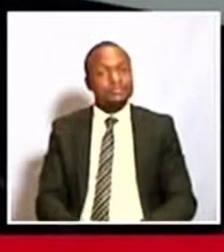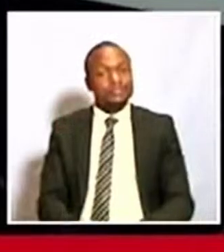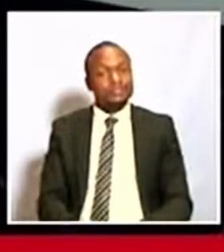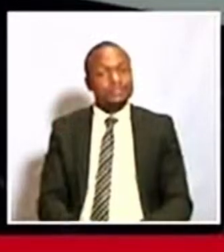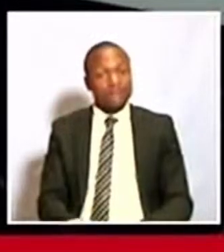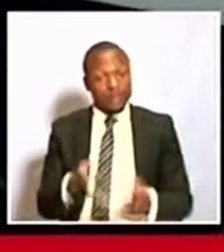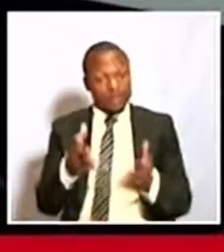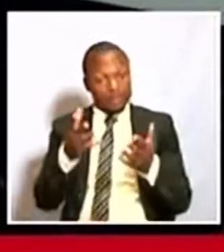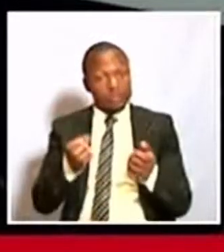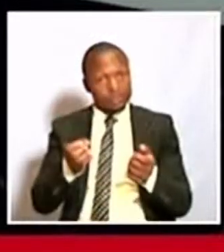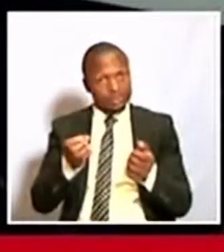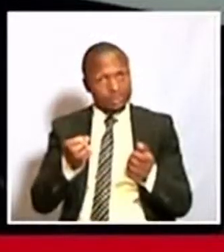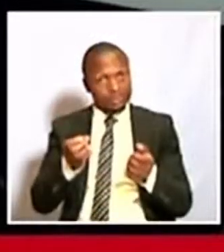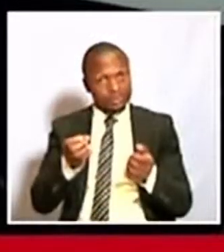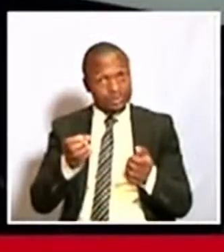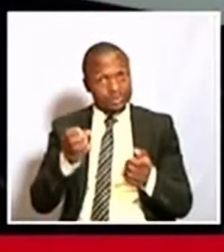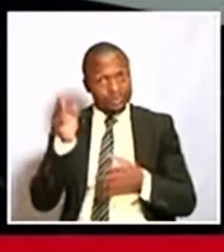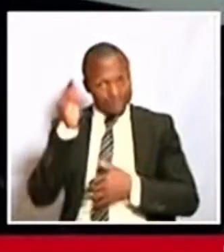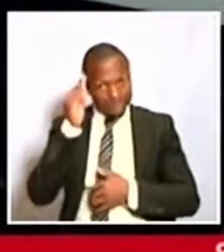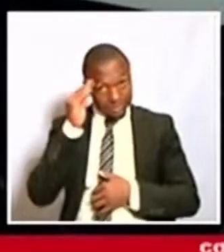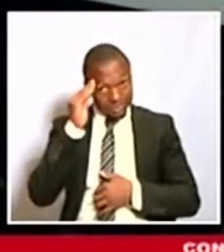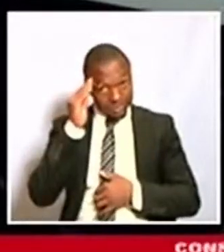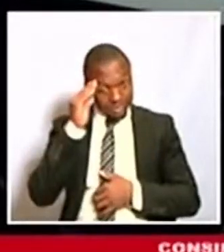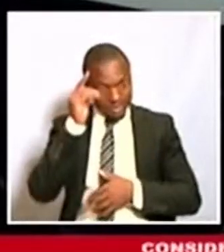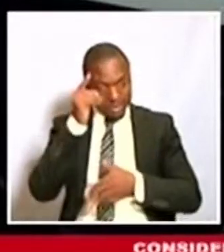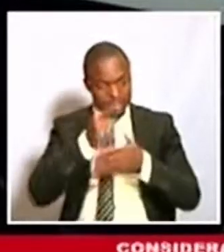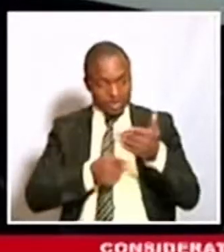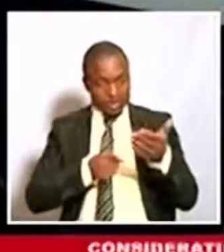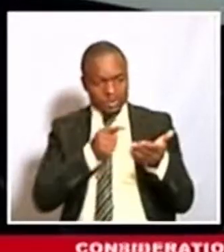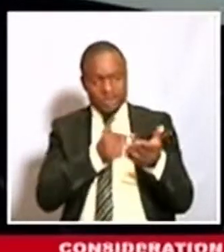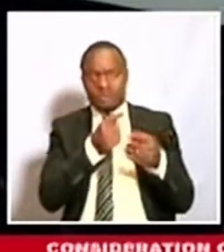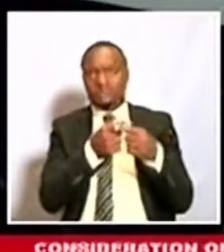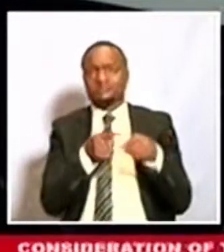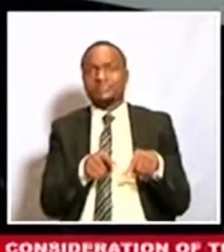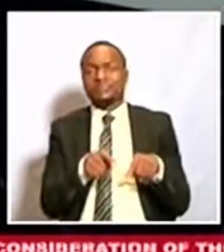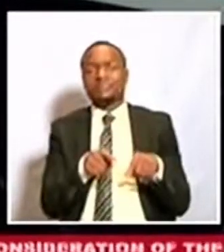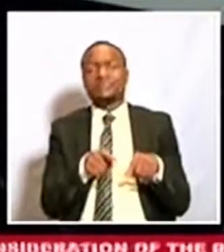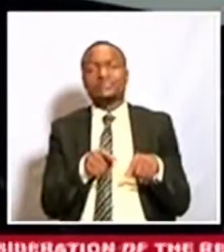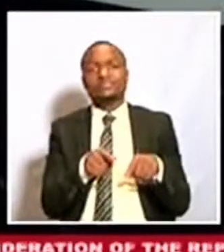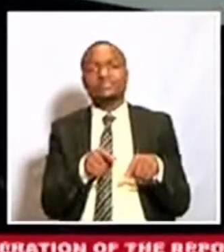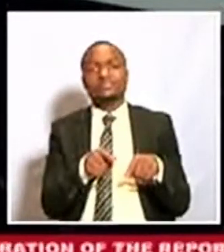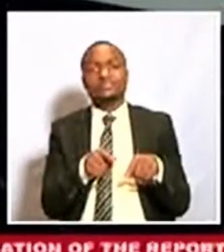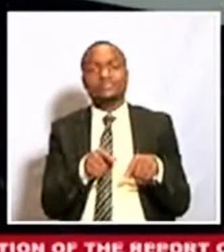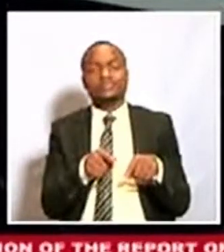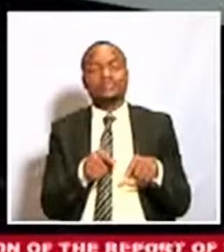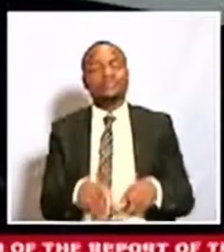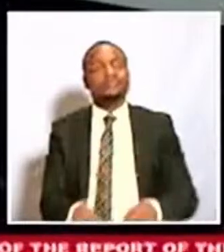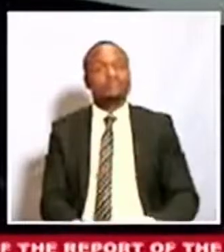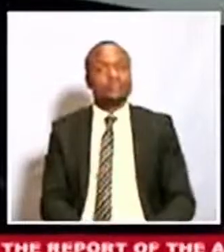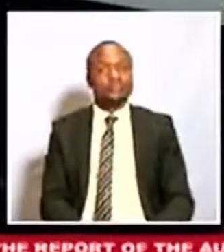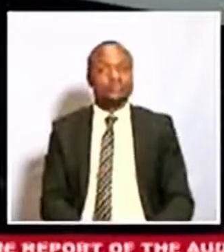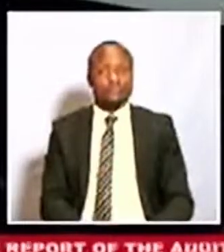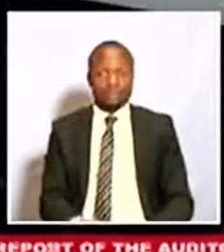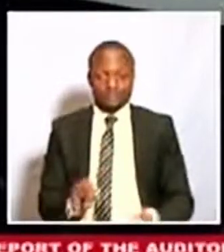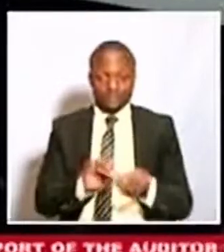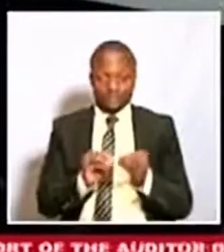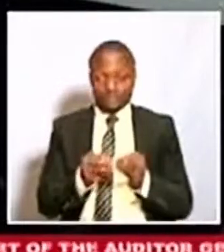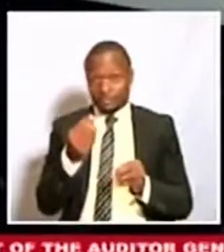So I wanted also just to get a point of clarification. What could have happened That is number